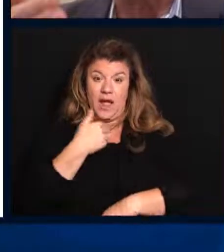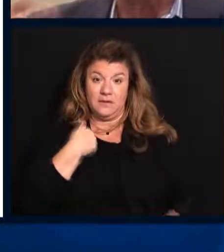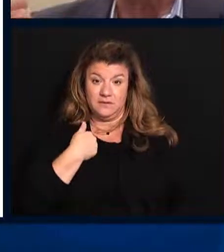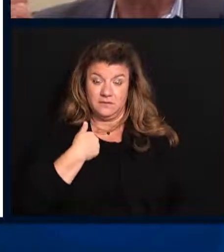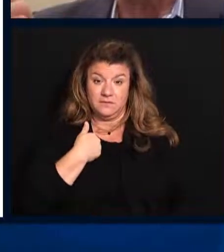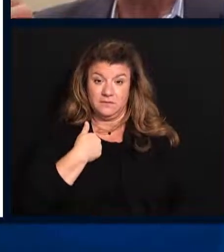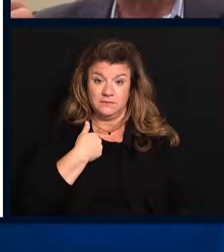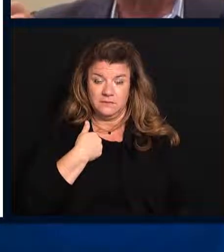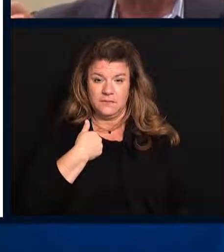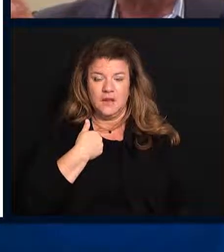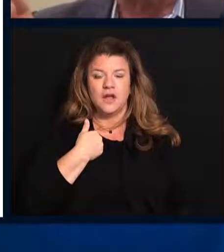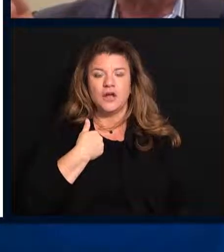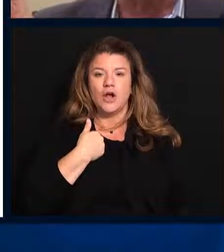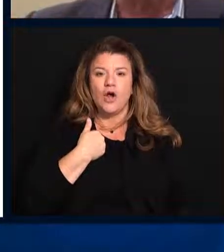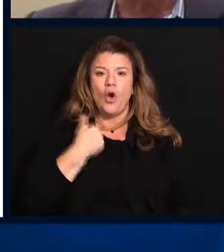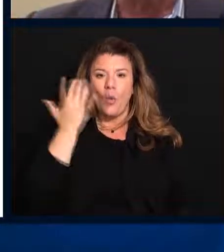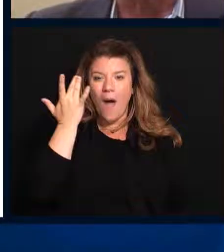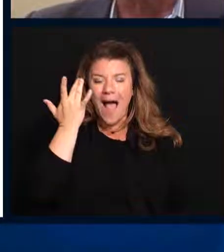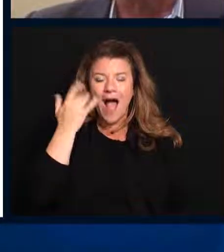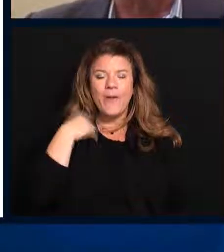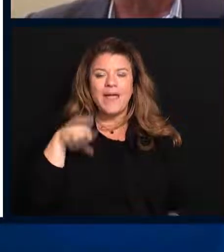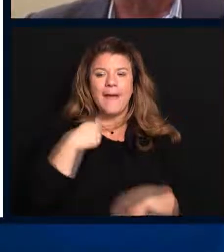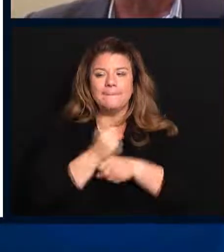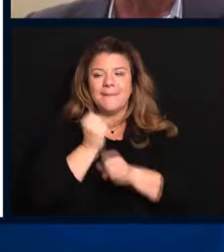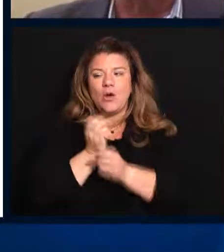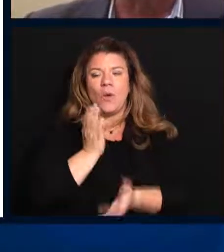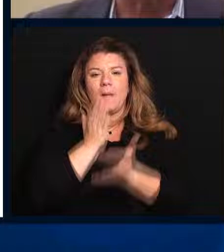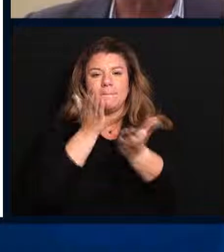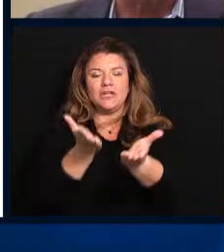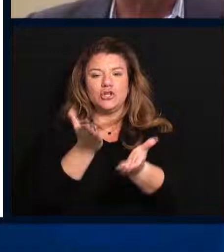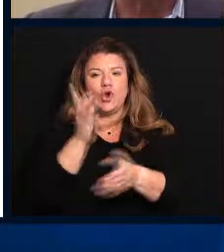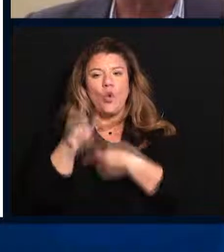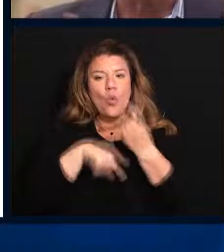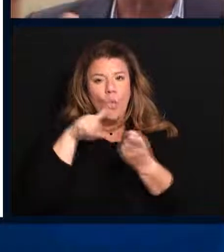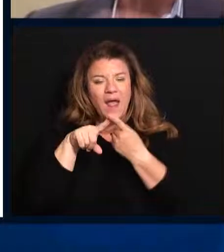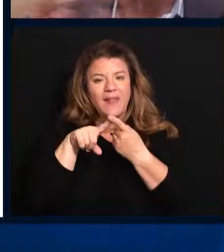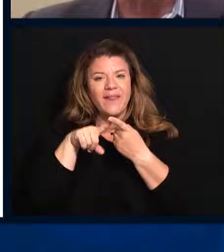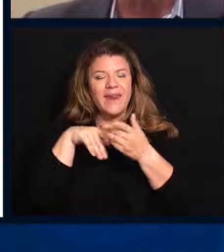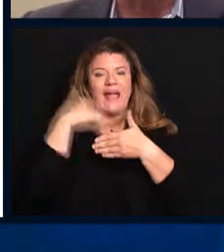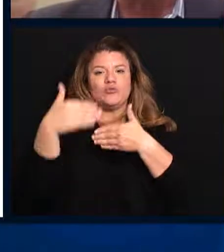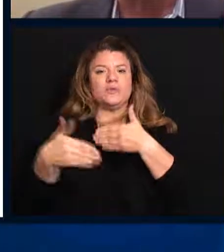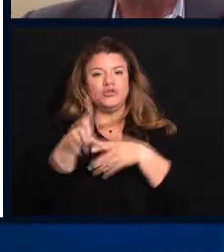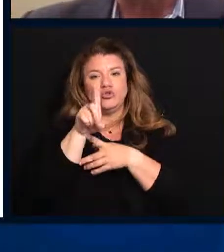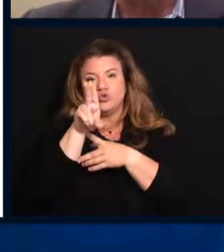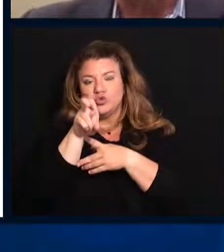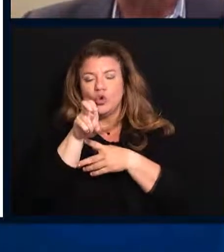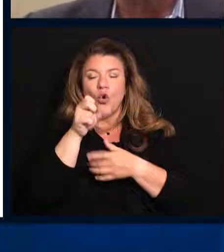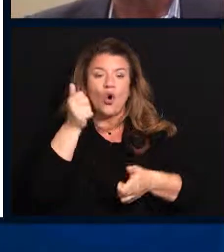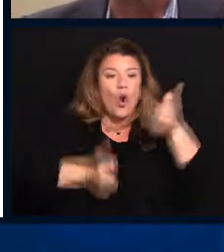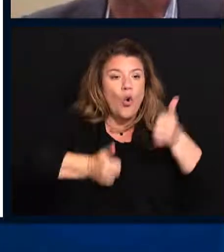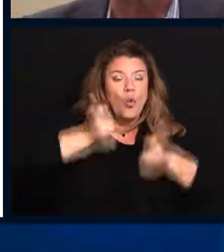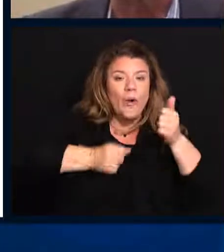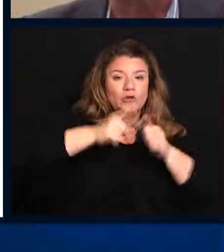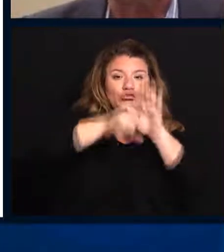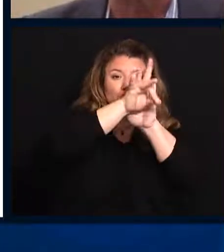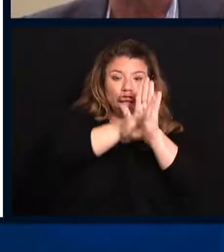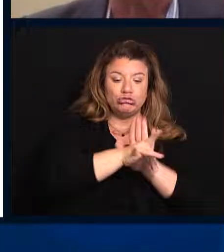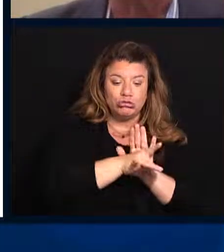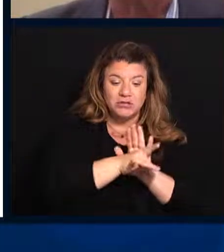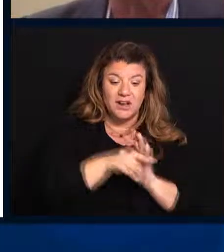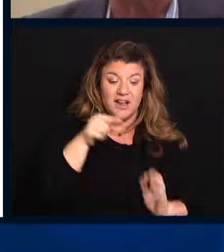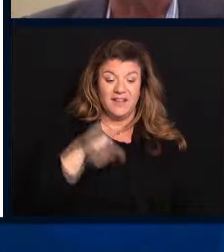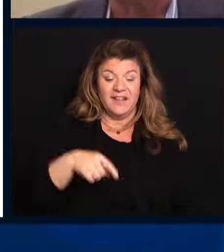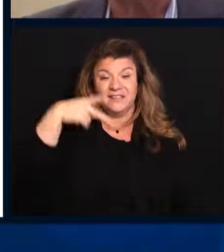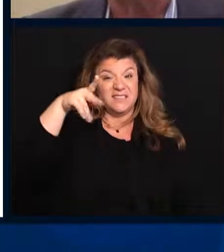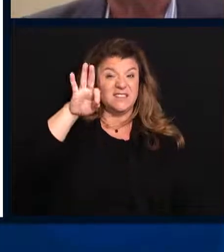we can not only make a recommendation on when it would be good for you to get another vaccine, but which vaccine you should choose. And on this one, it's Pfizer.